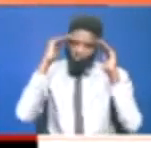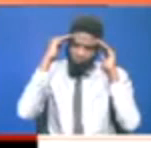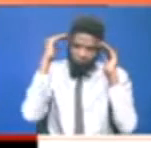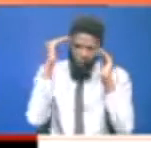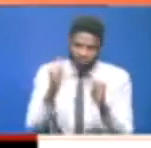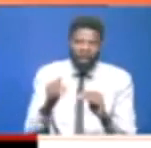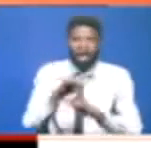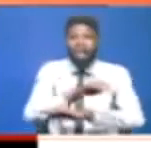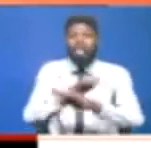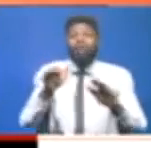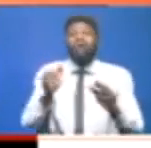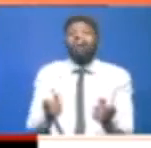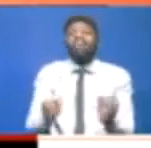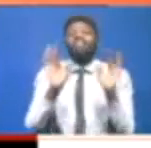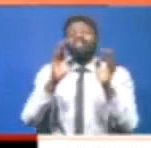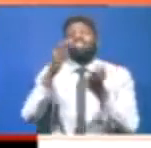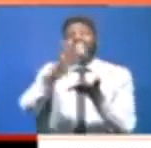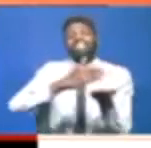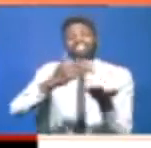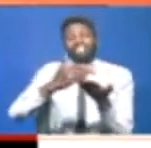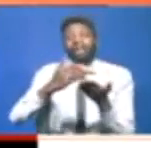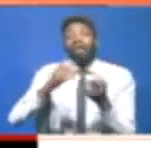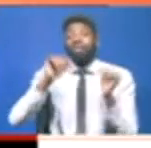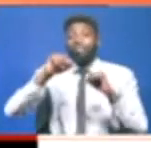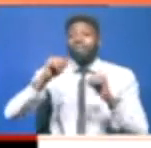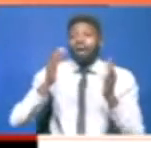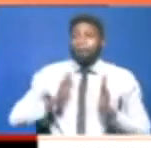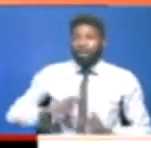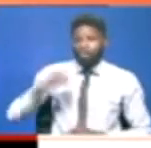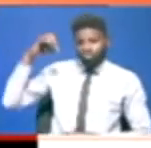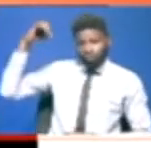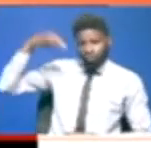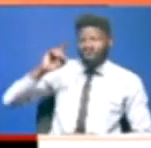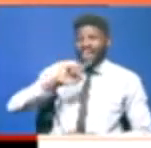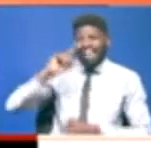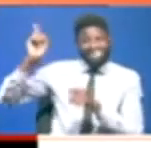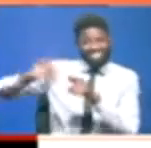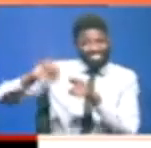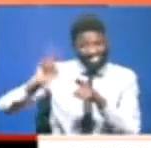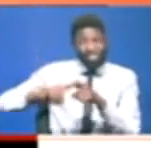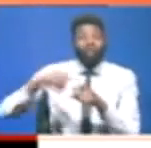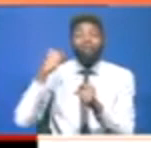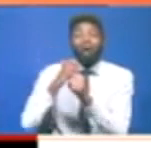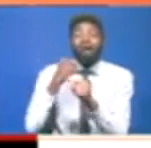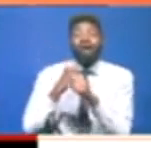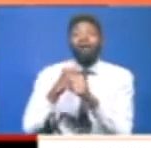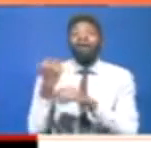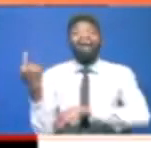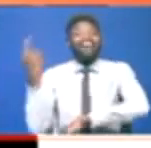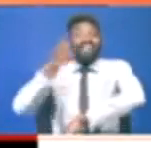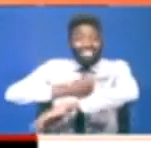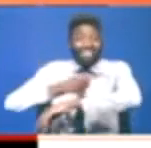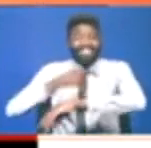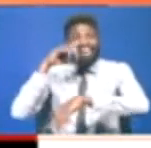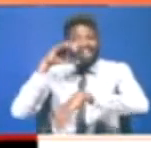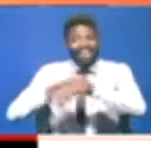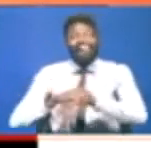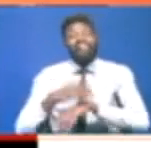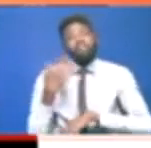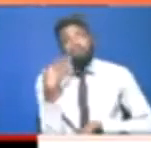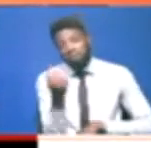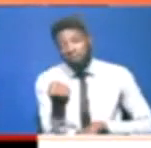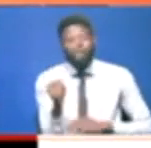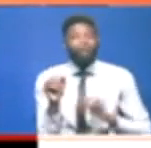that Juakali person who is working and making 500 shillings in a day, or 200 shillings in a